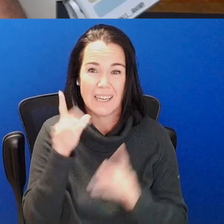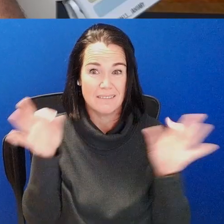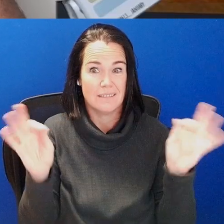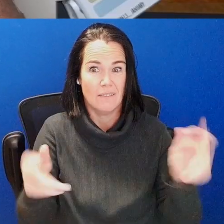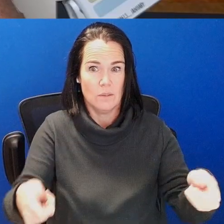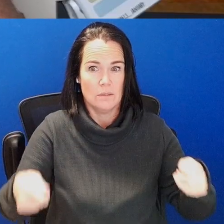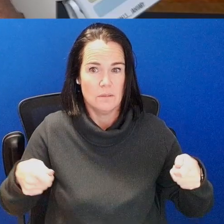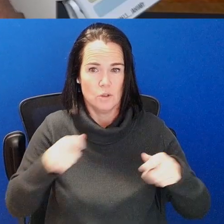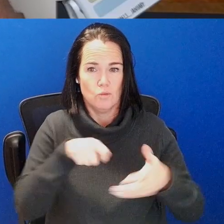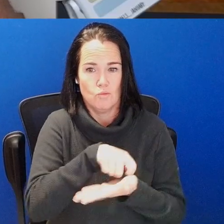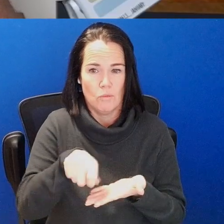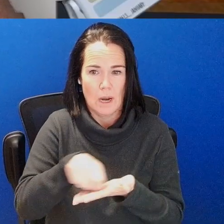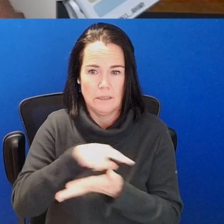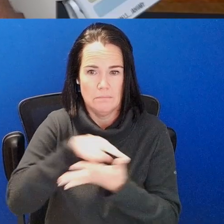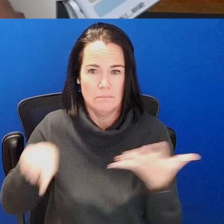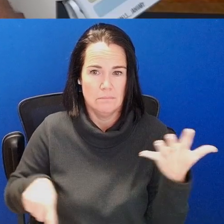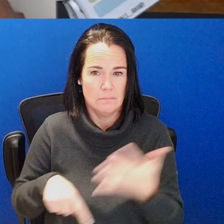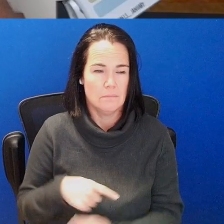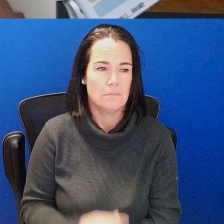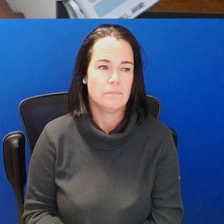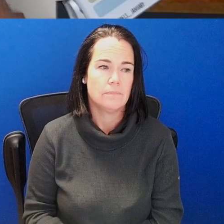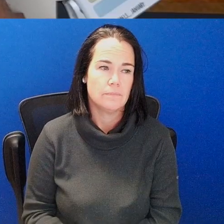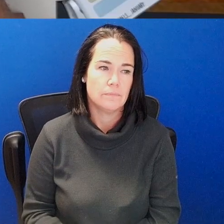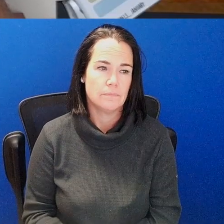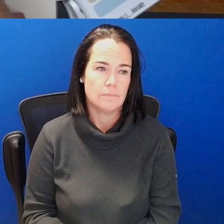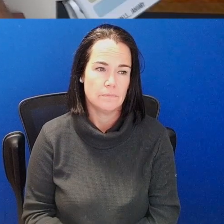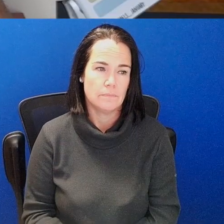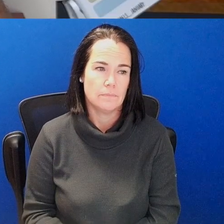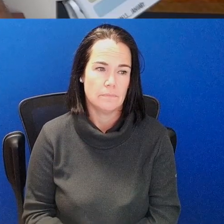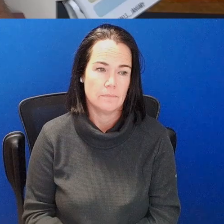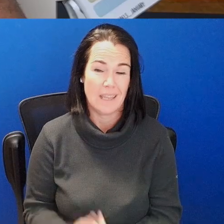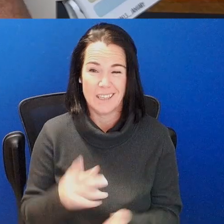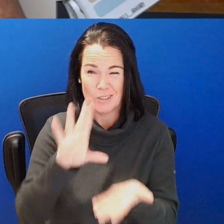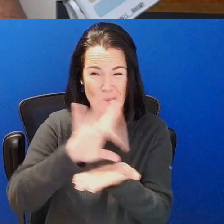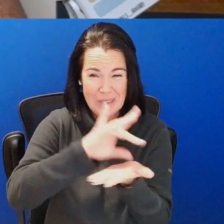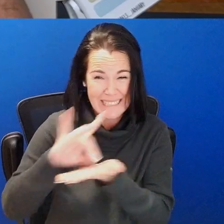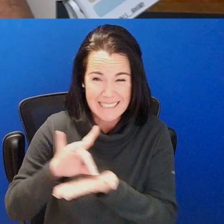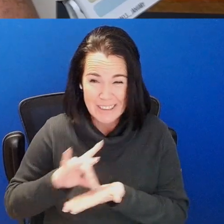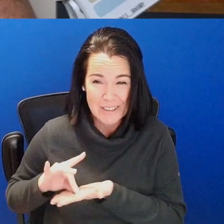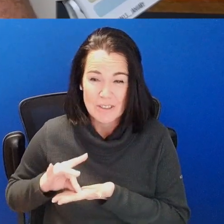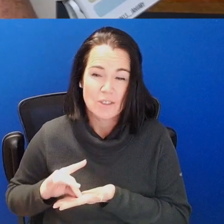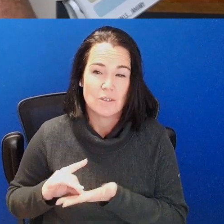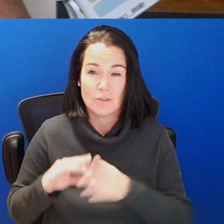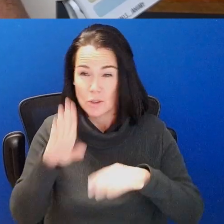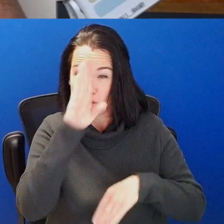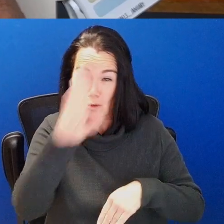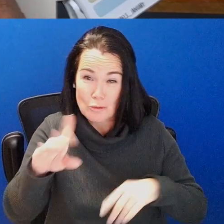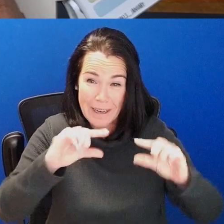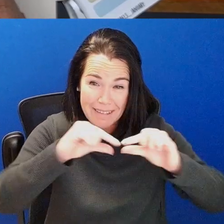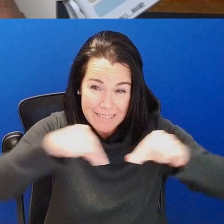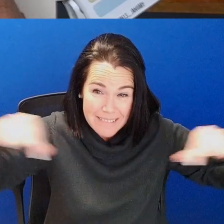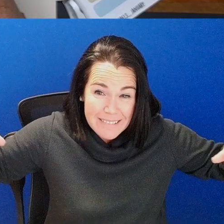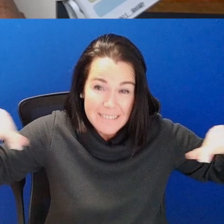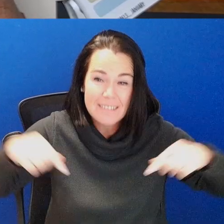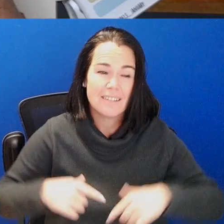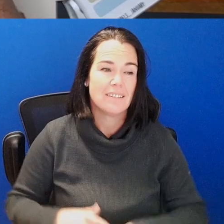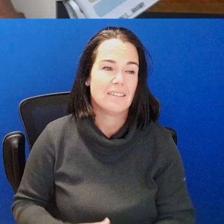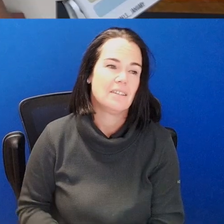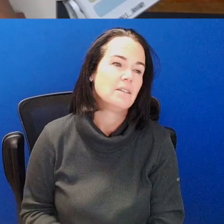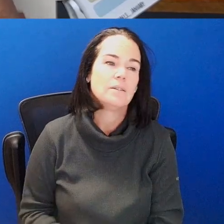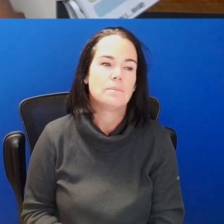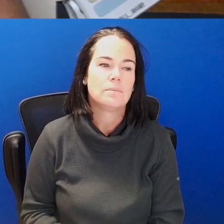Yeah, I definitely have to pull it closer in order to write some of these things. And to put down stickers in a straight